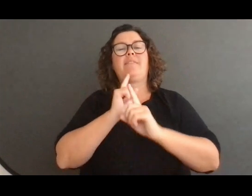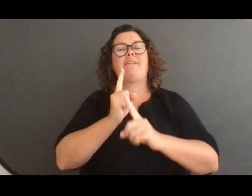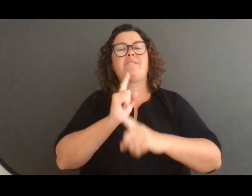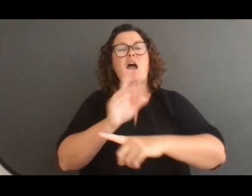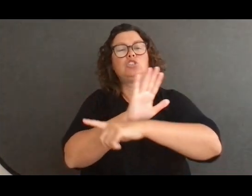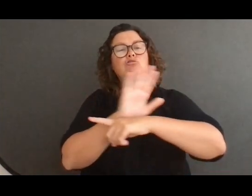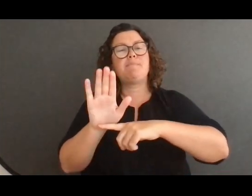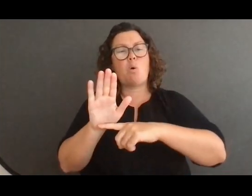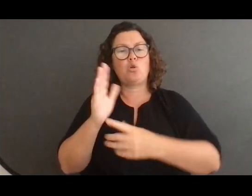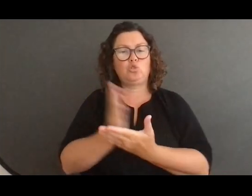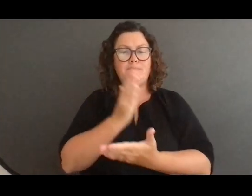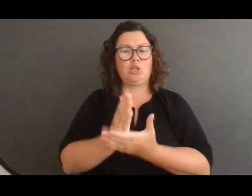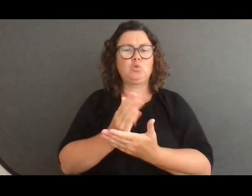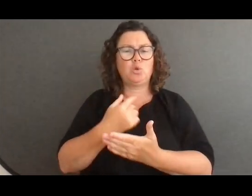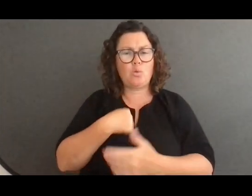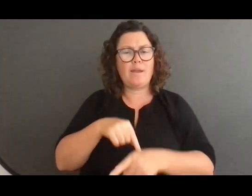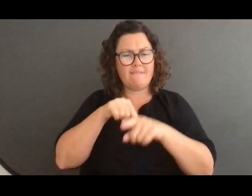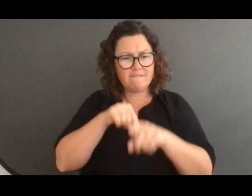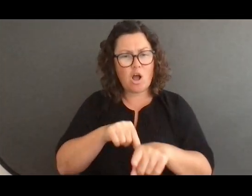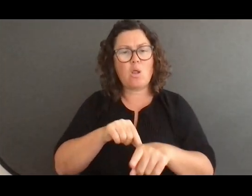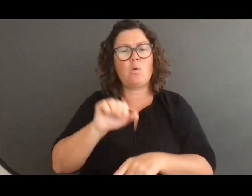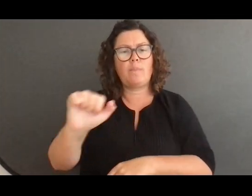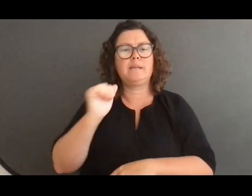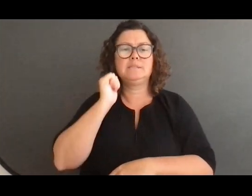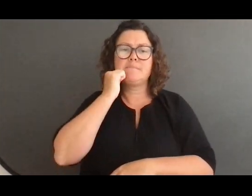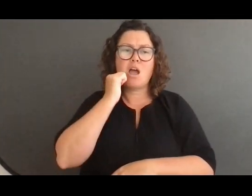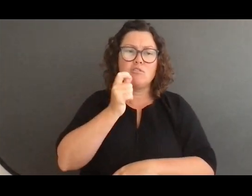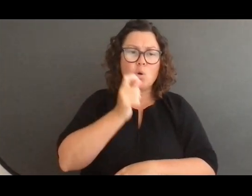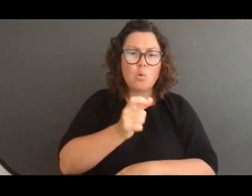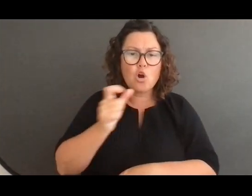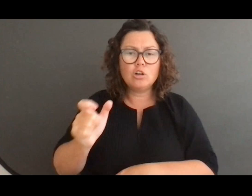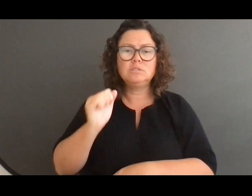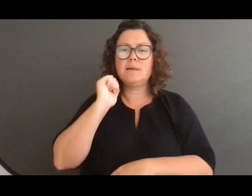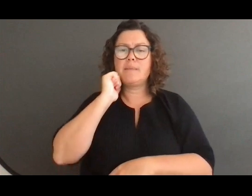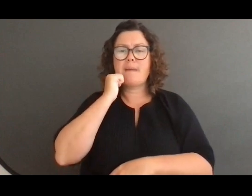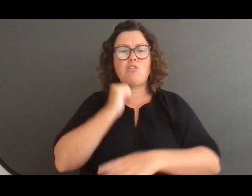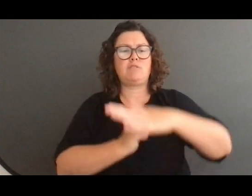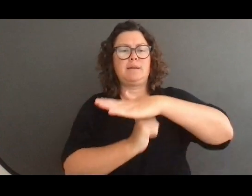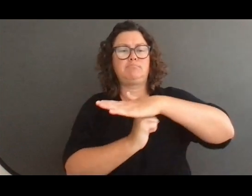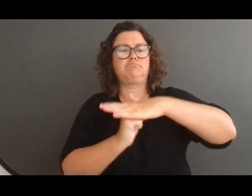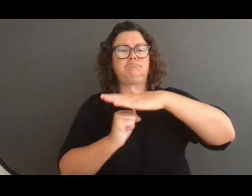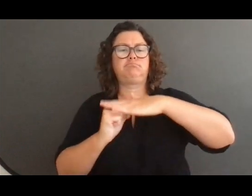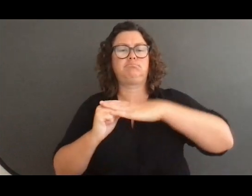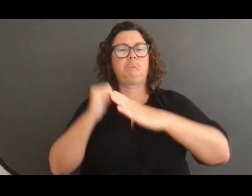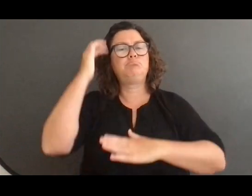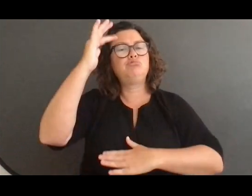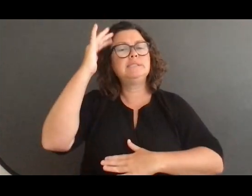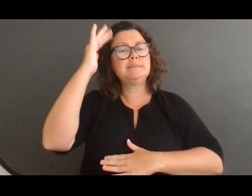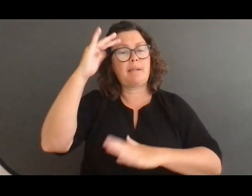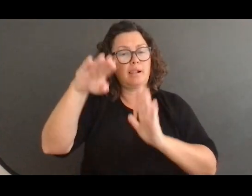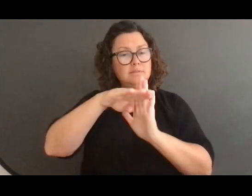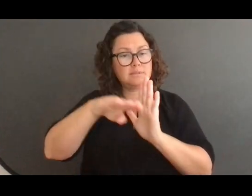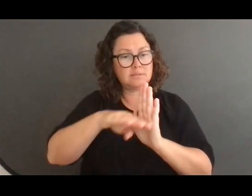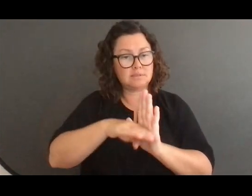the meaning will be lost. Te reo, the Māori language, does not translate easily. So manakitanga is more